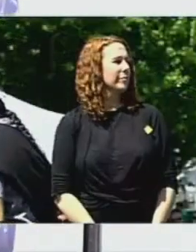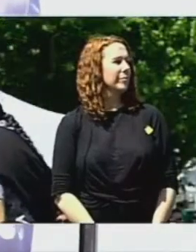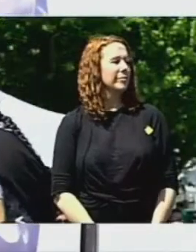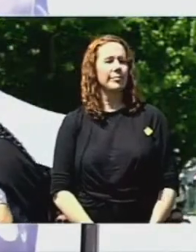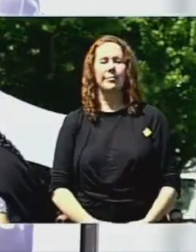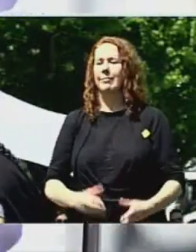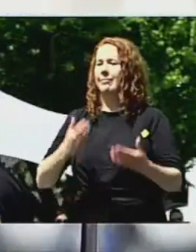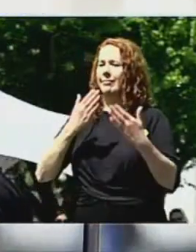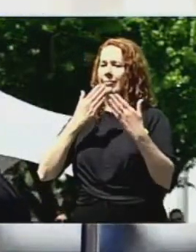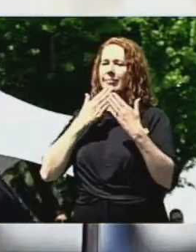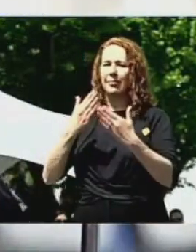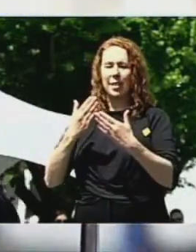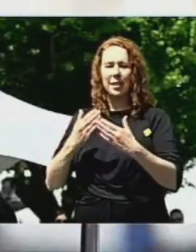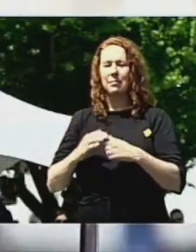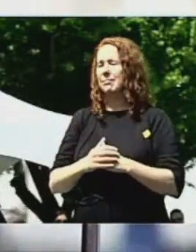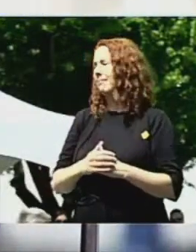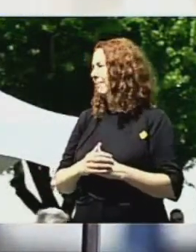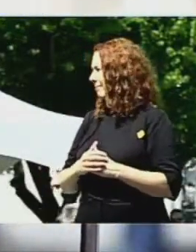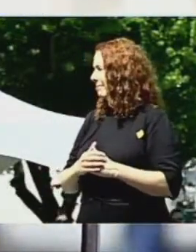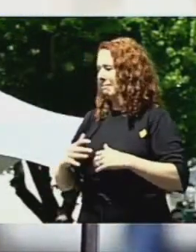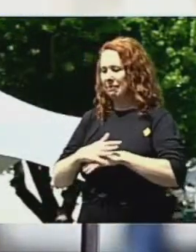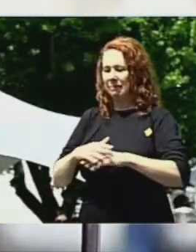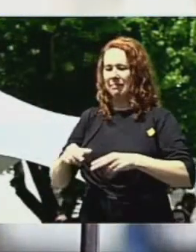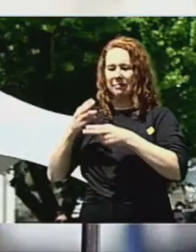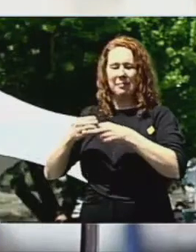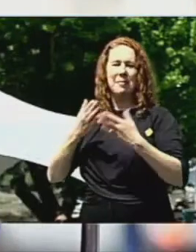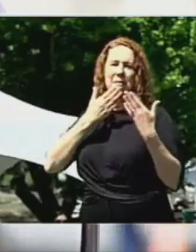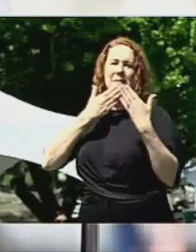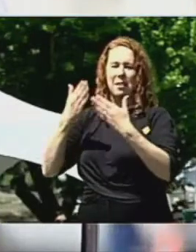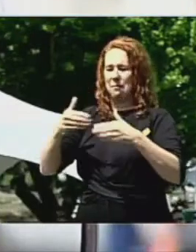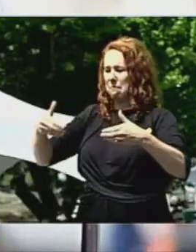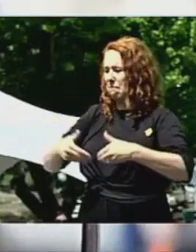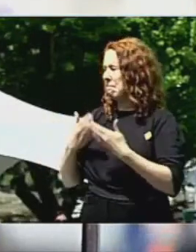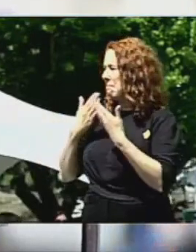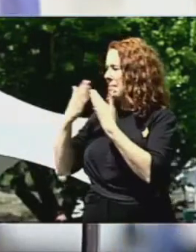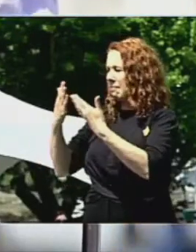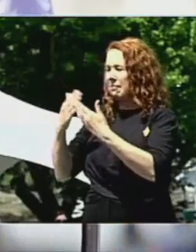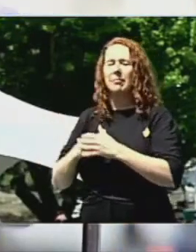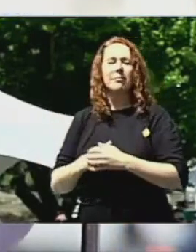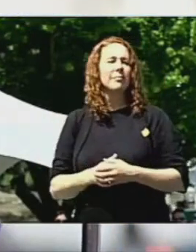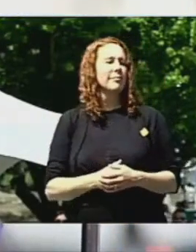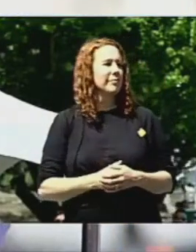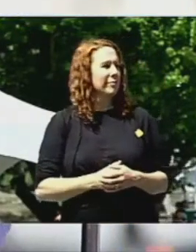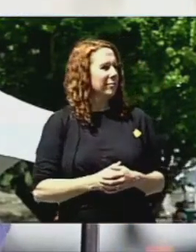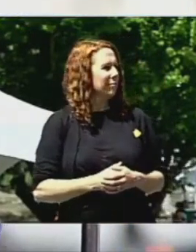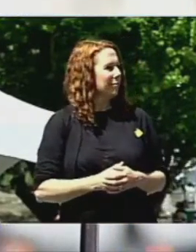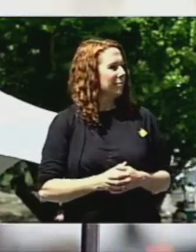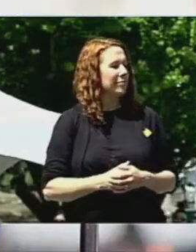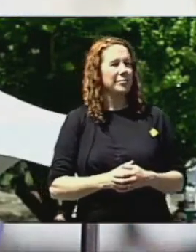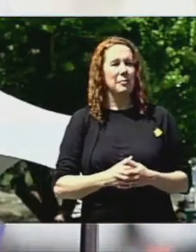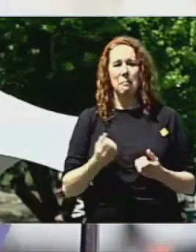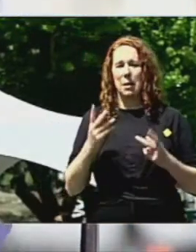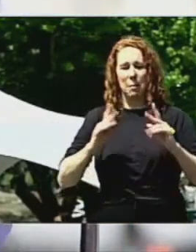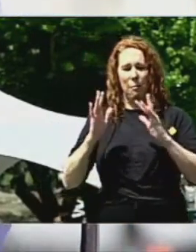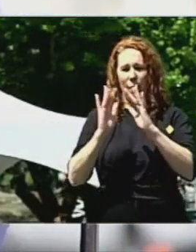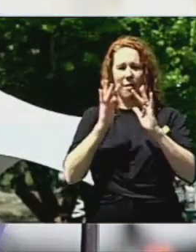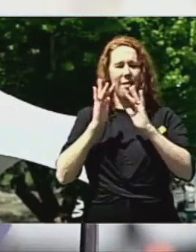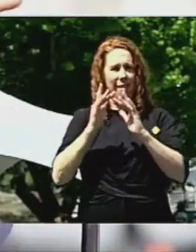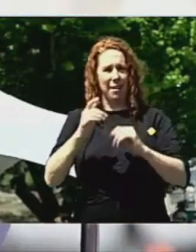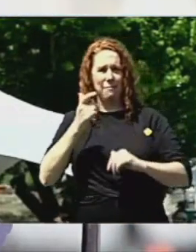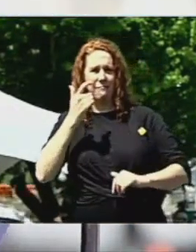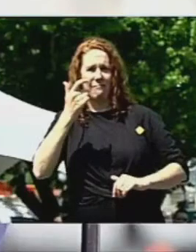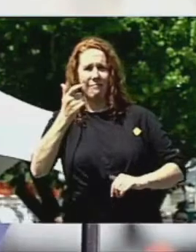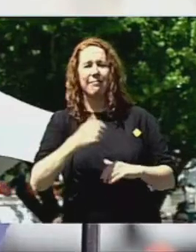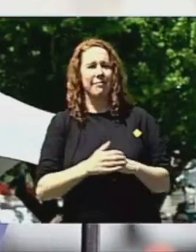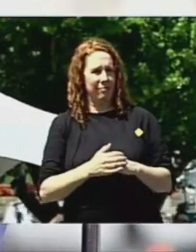Thank you, Yahuelapten, for taking care of us and welcoming us in a good way. And again, there's many people on the live stream. We just want to acknowledge each and every one of